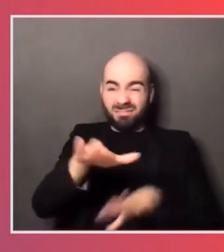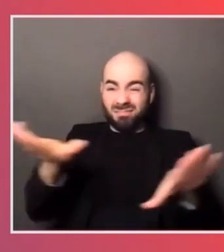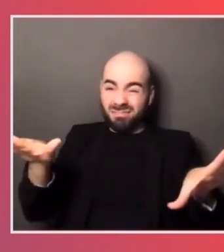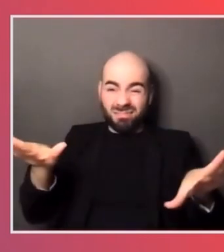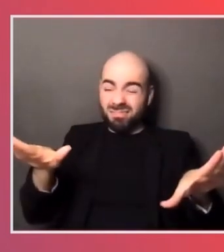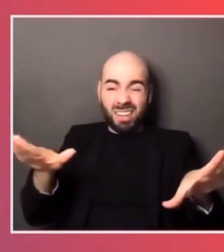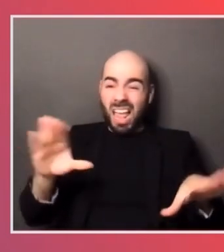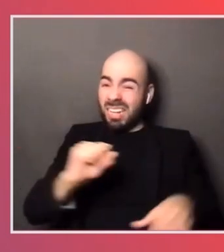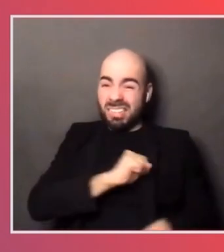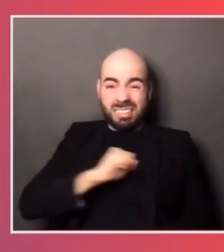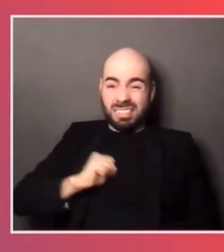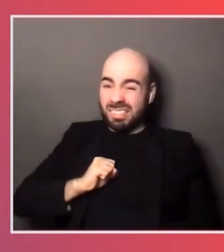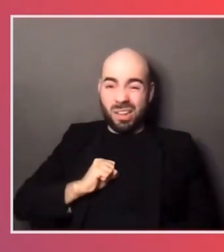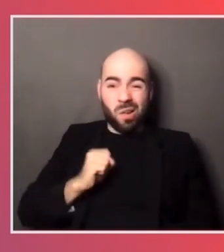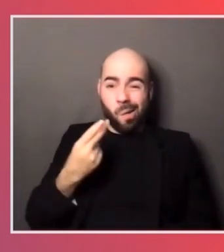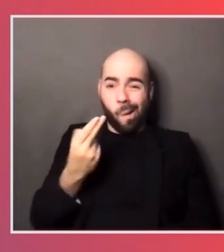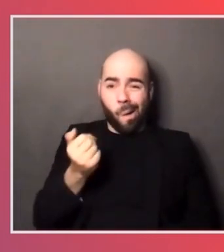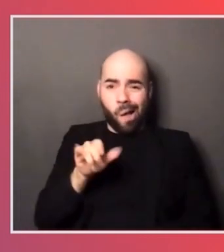Right.